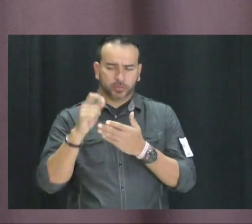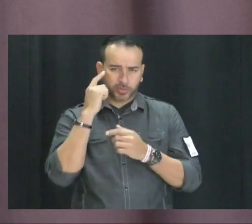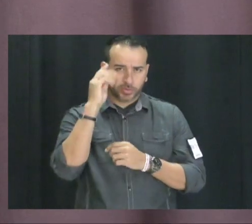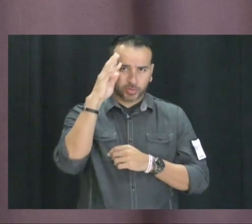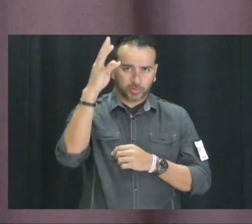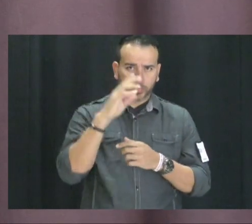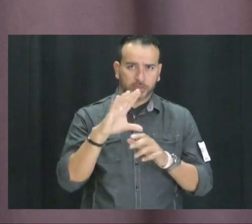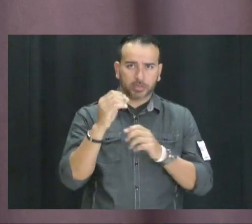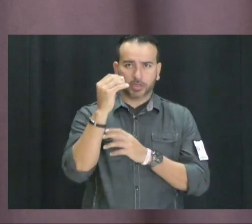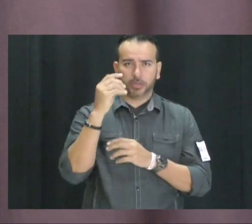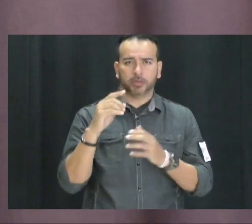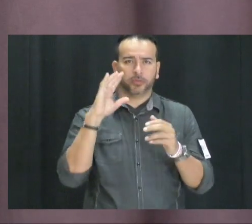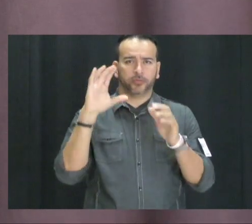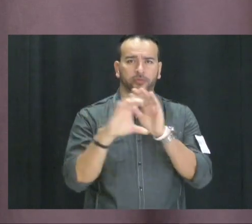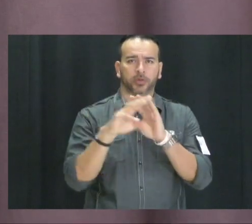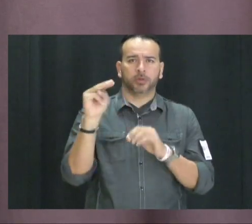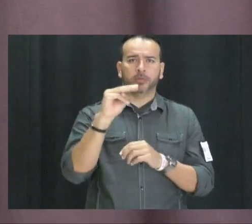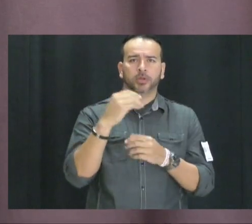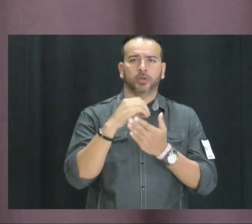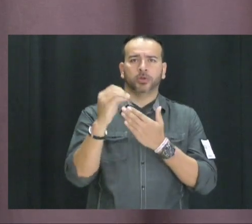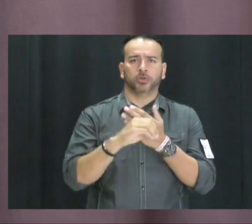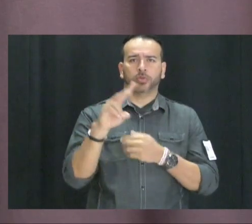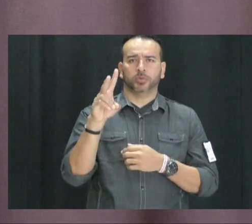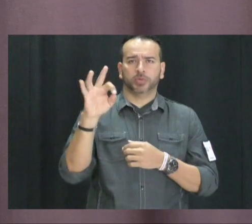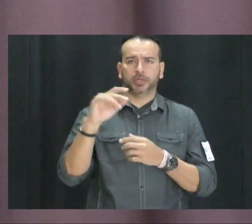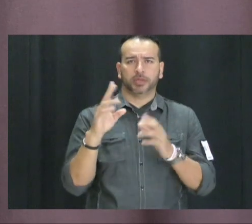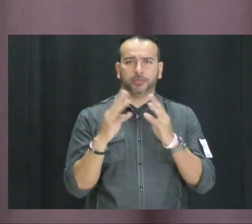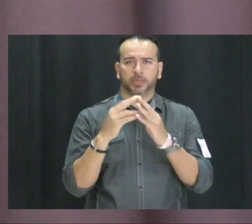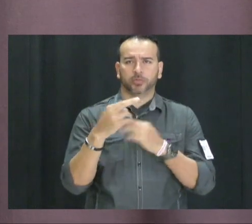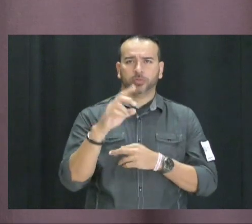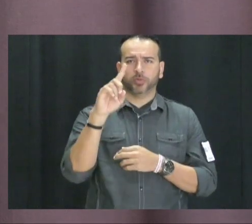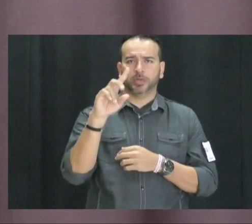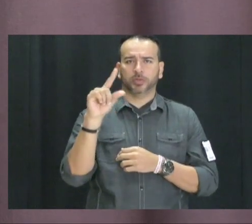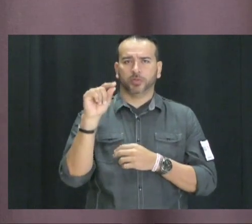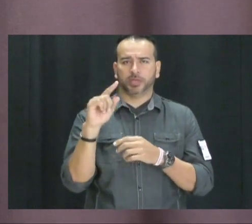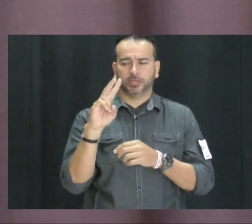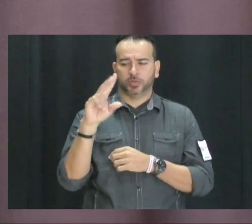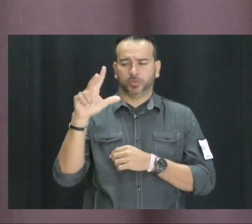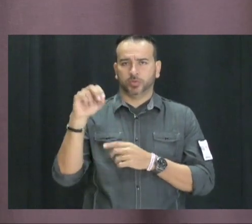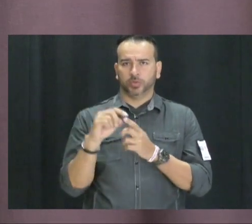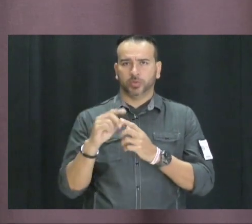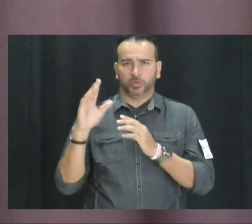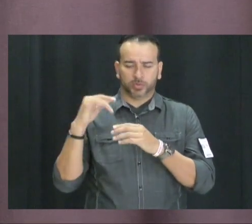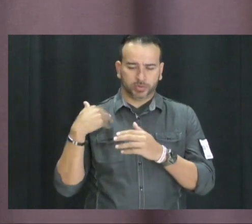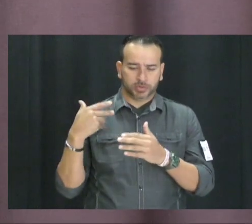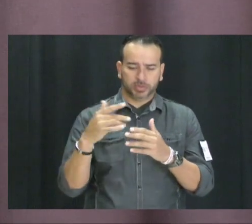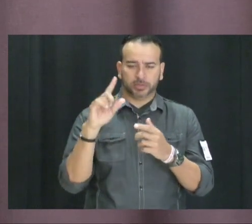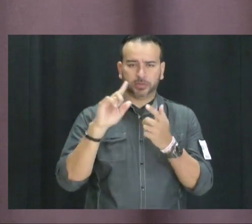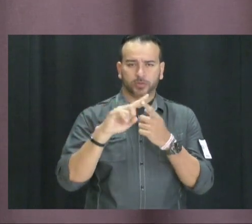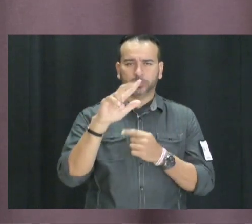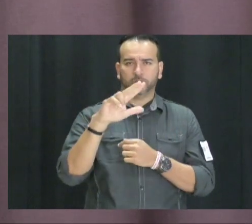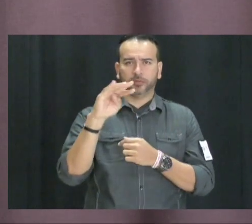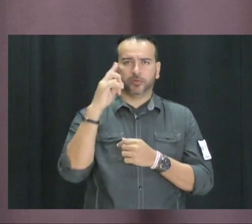and club photo is Monday October 29th meet in room 120 at 230 and plan to stay until 340